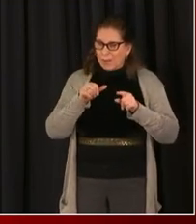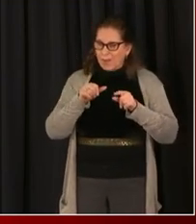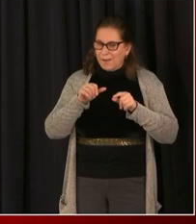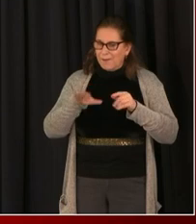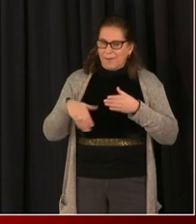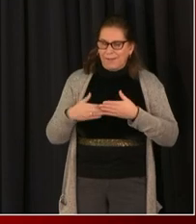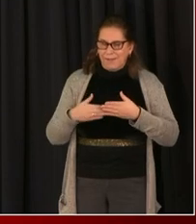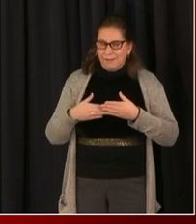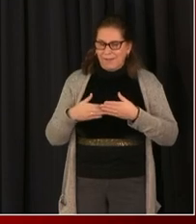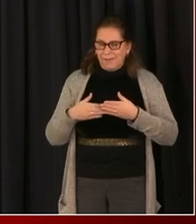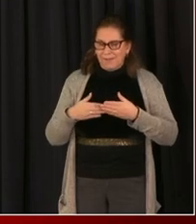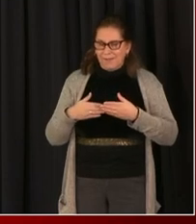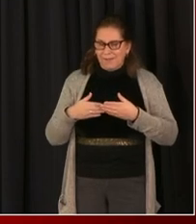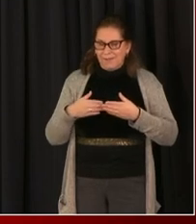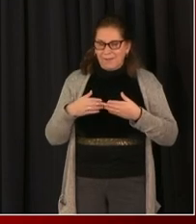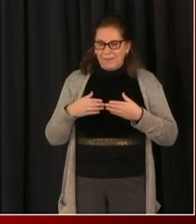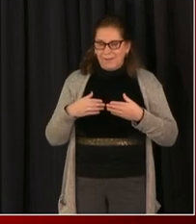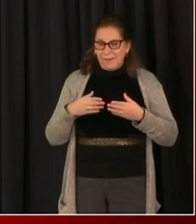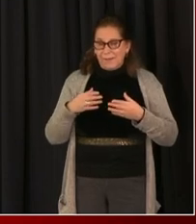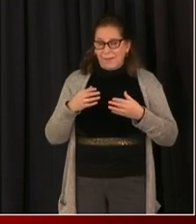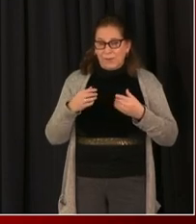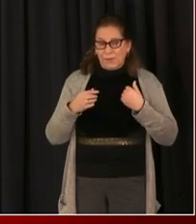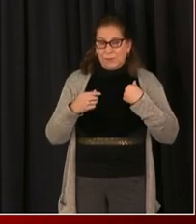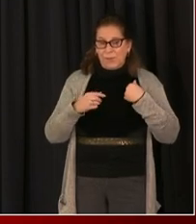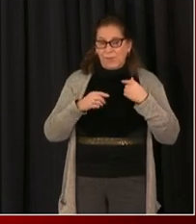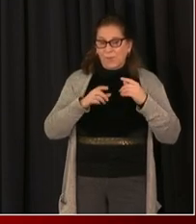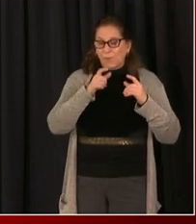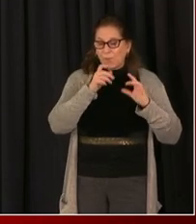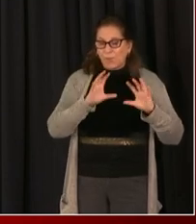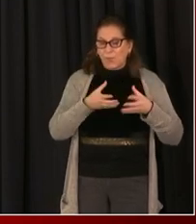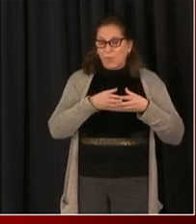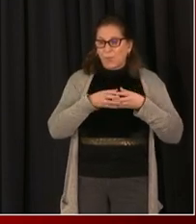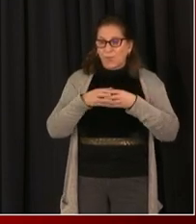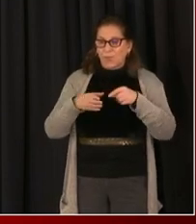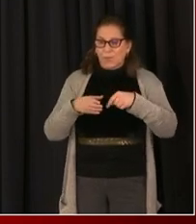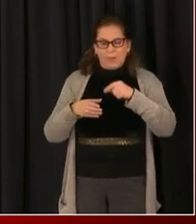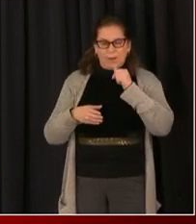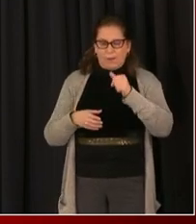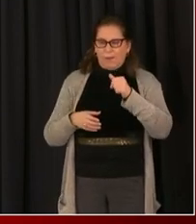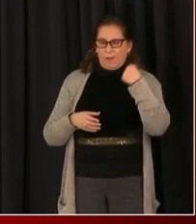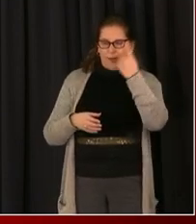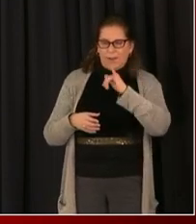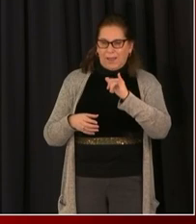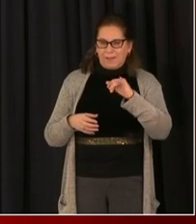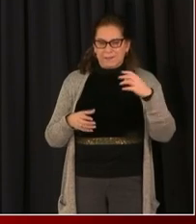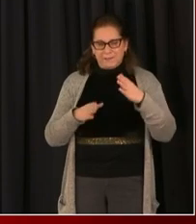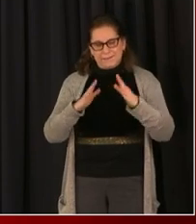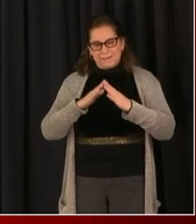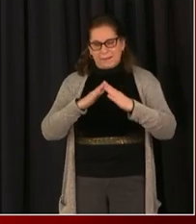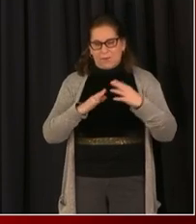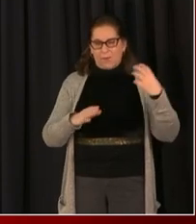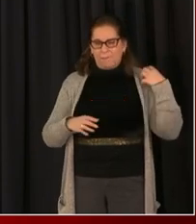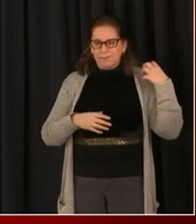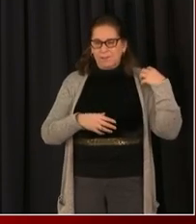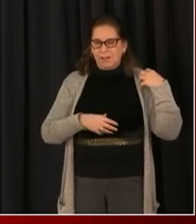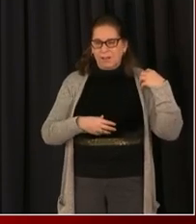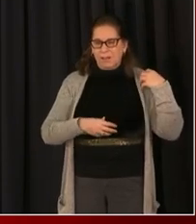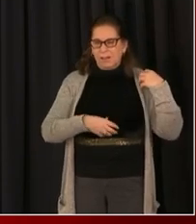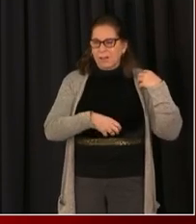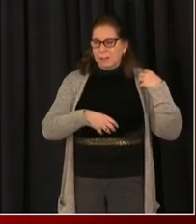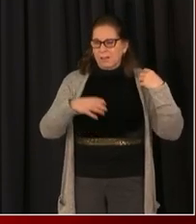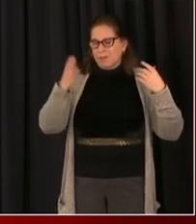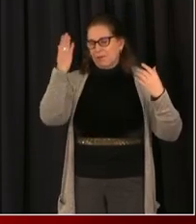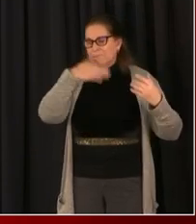department is there looking for them to be wearing their mask correctly. Thank you. Thank you. Yes, sir. Elliot Williams